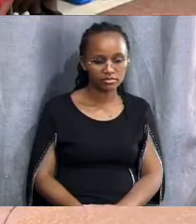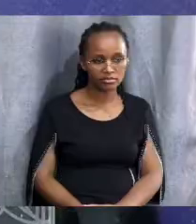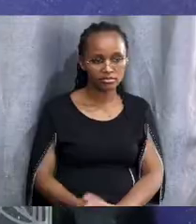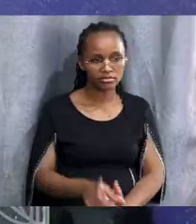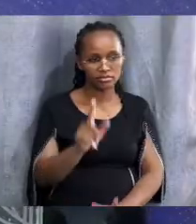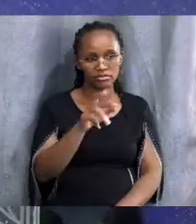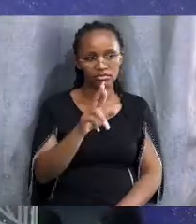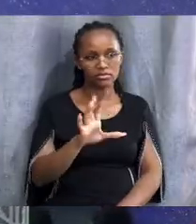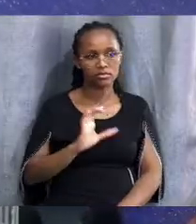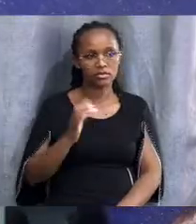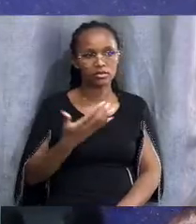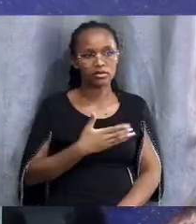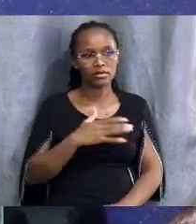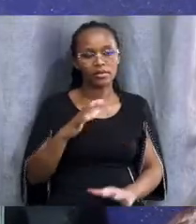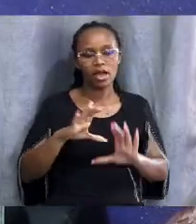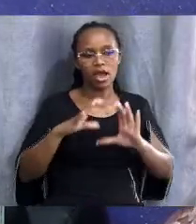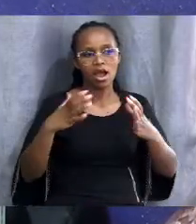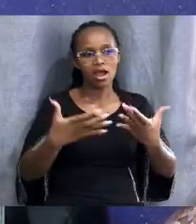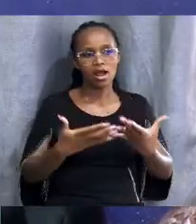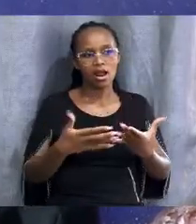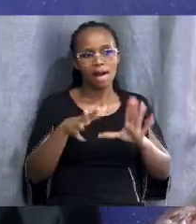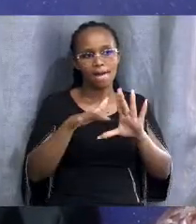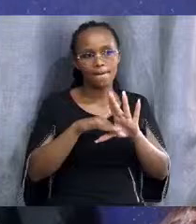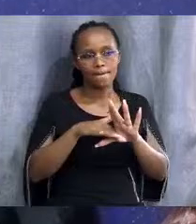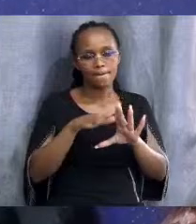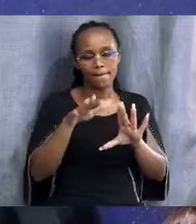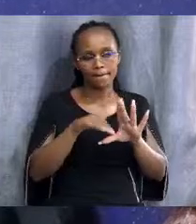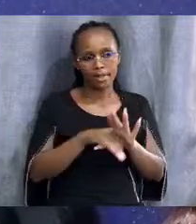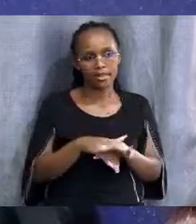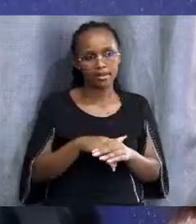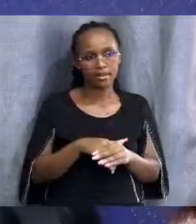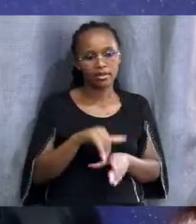Tribute to our beloved classmate, Jed Kamunya.